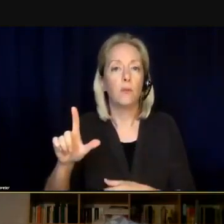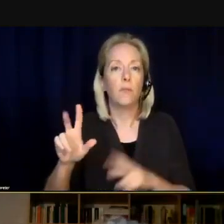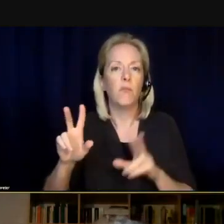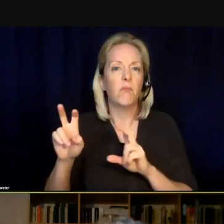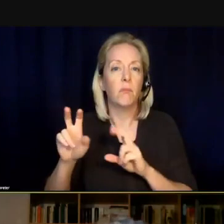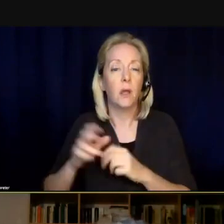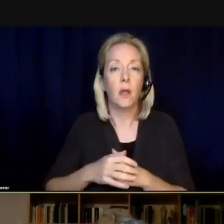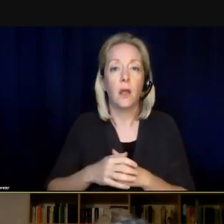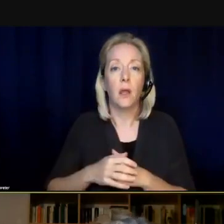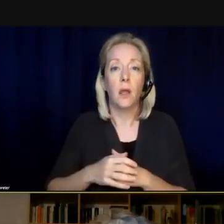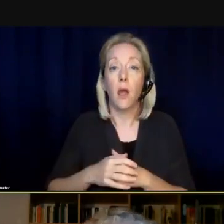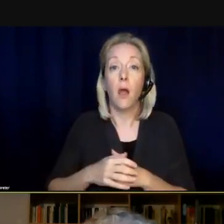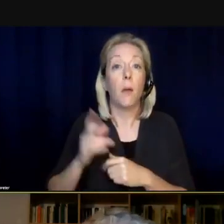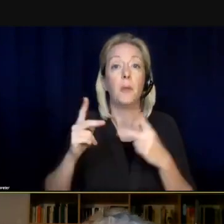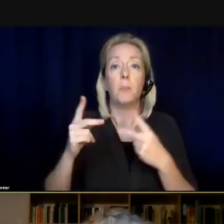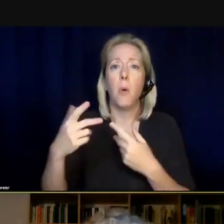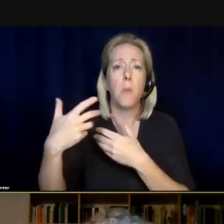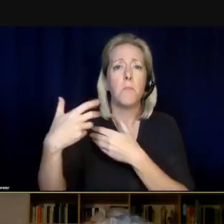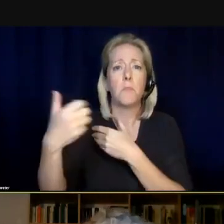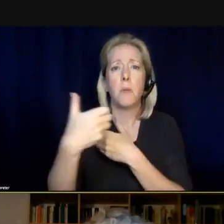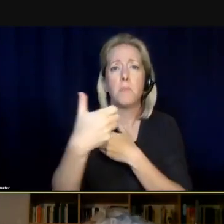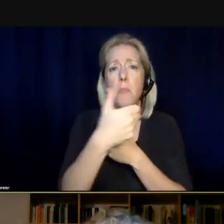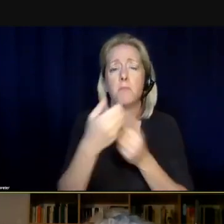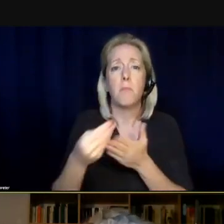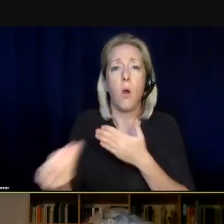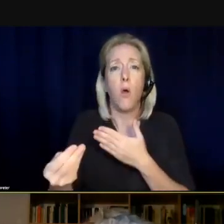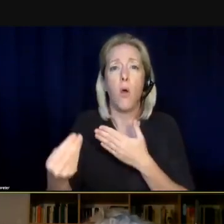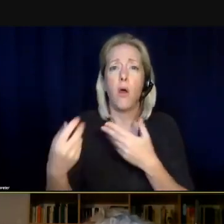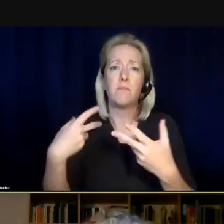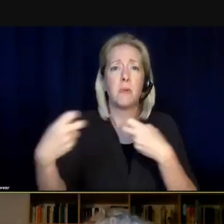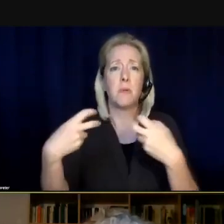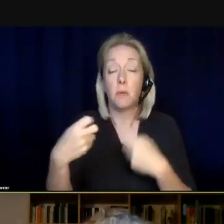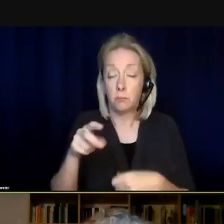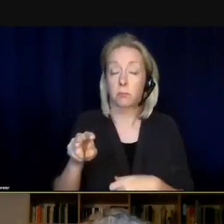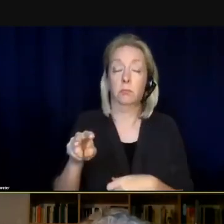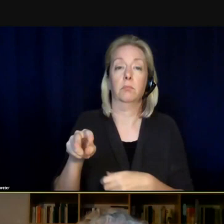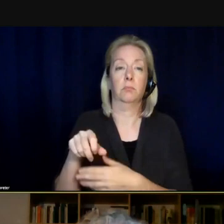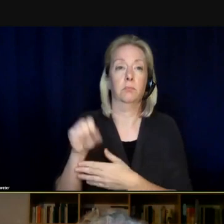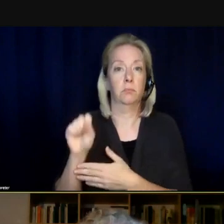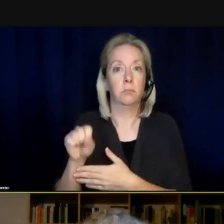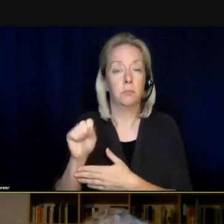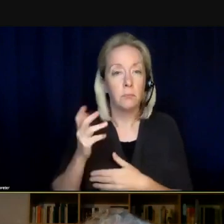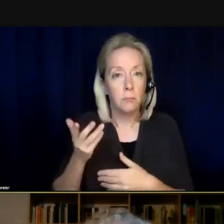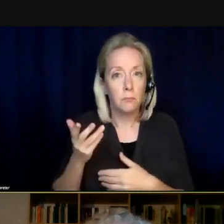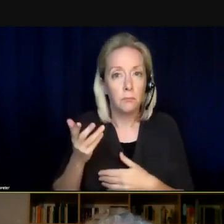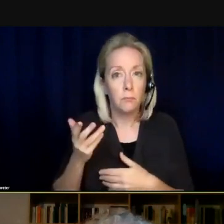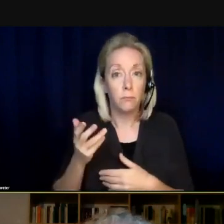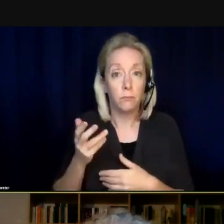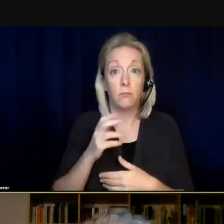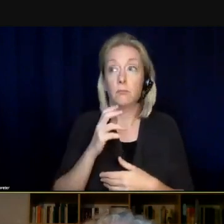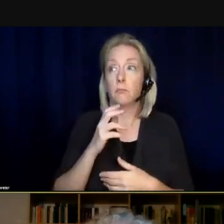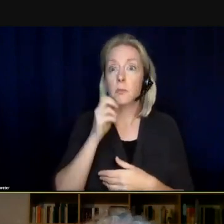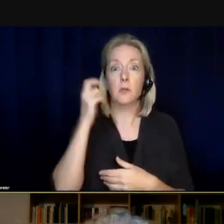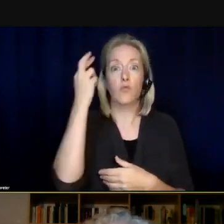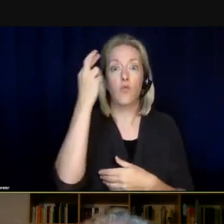It just flew off the shelves, and we were kind of shocked because I didn't realize